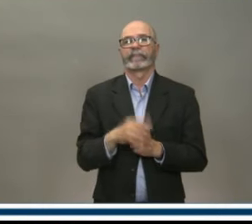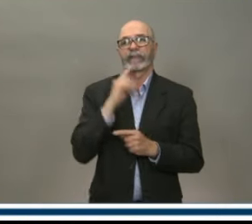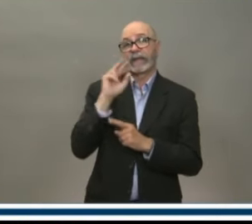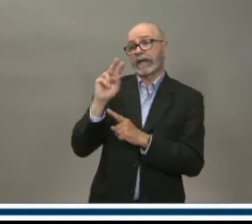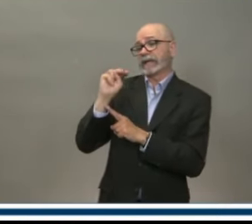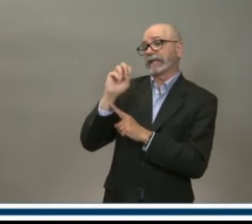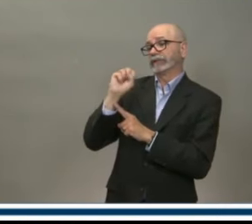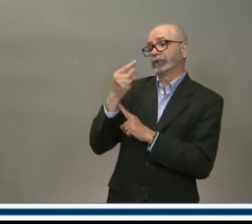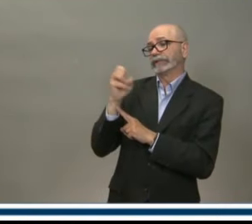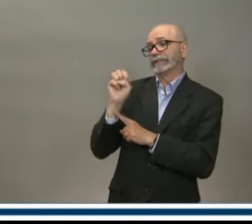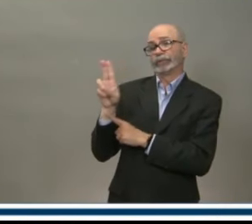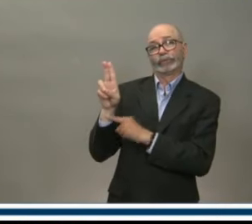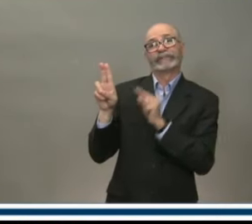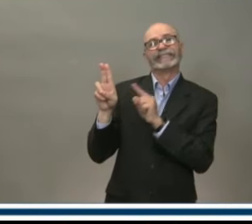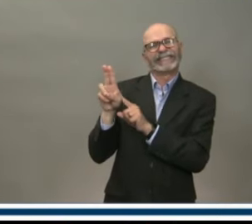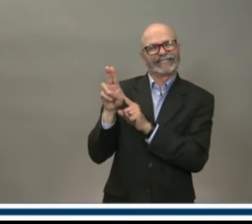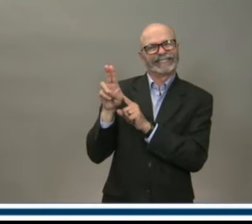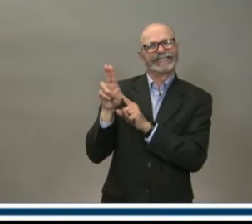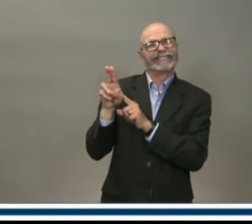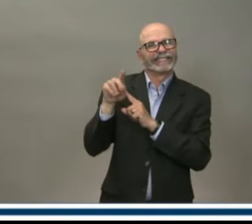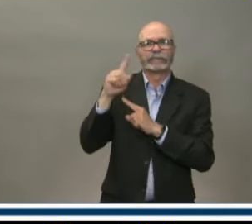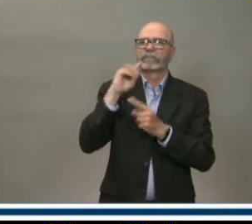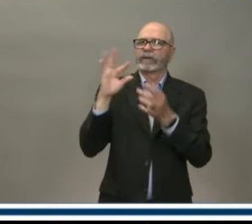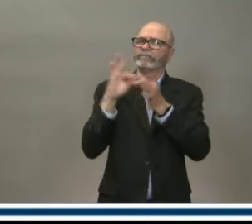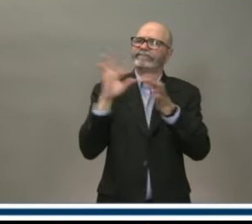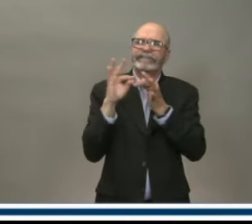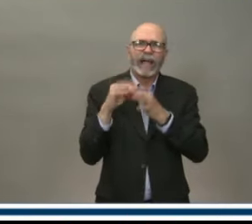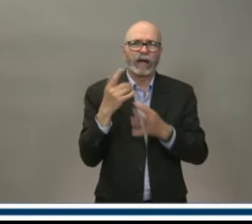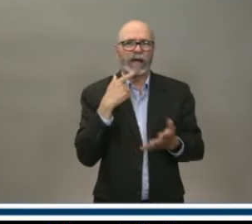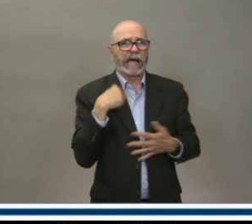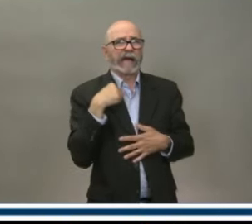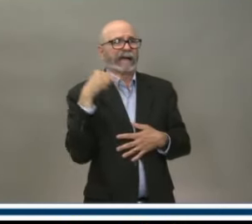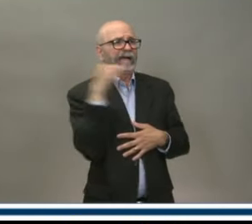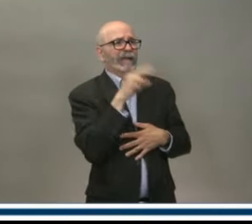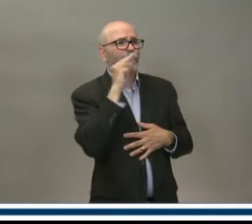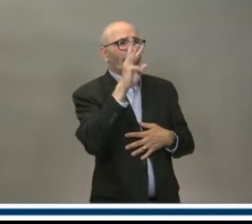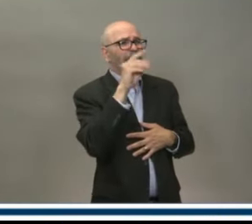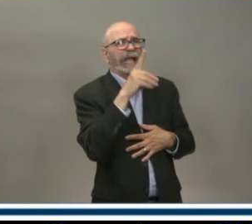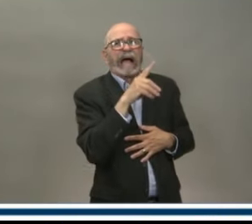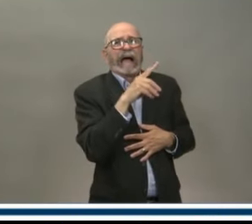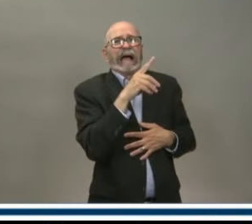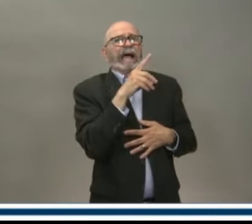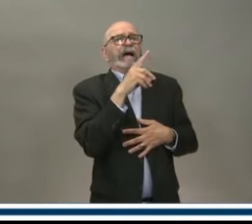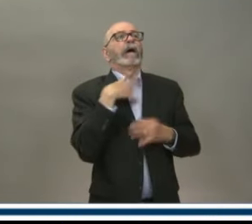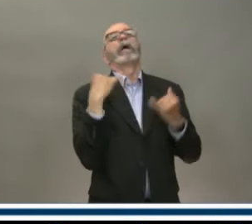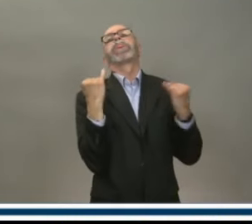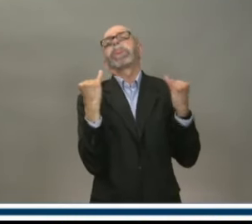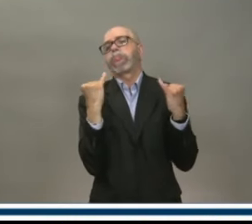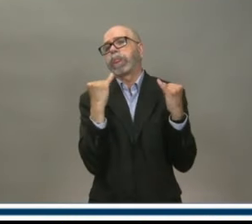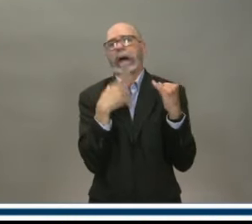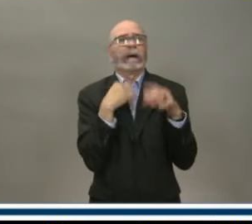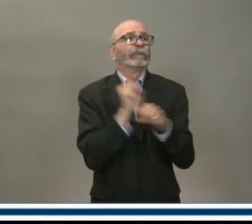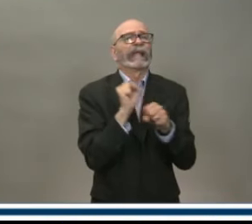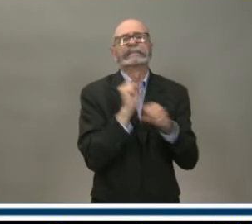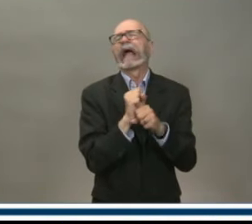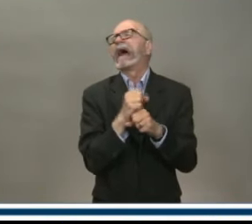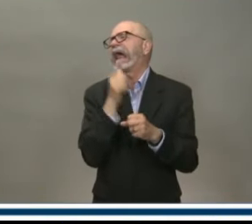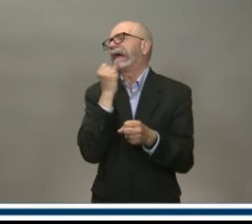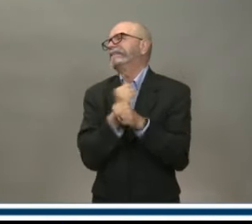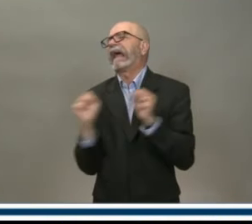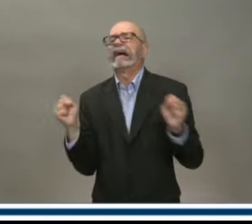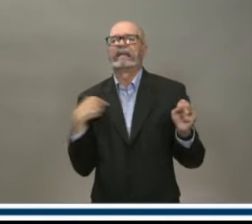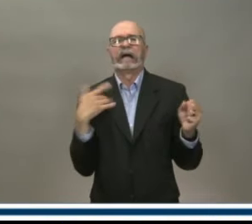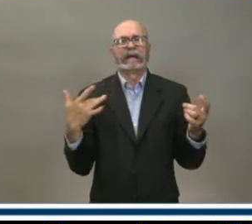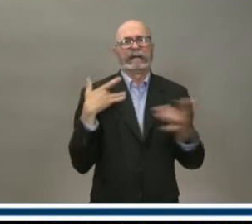expressing concern about working conditions at Northwood. And they're saying that at a time when hospital staff are being pulled in to help with the crisis